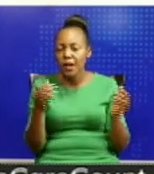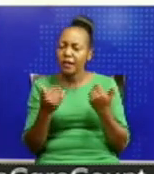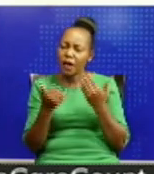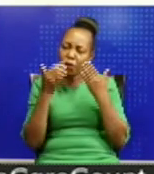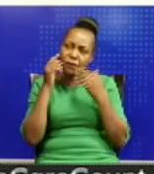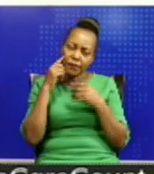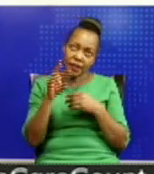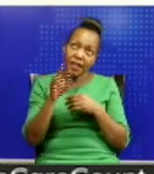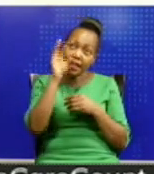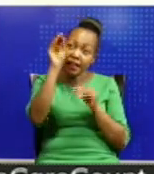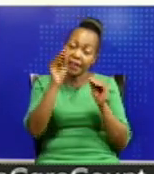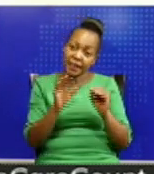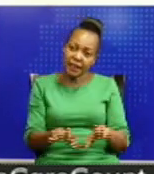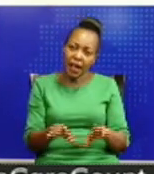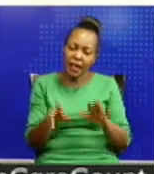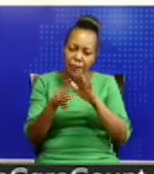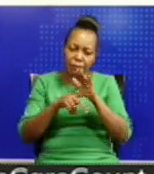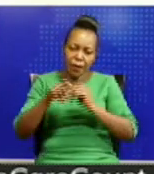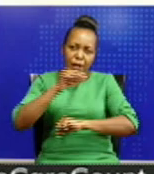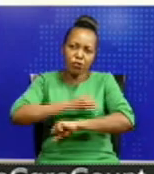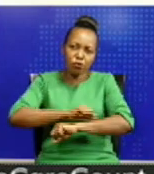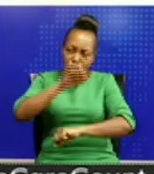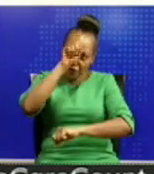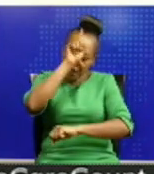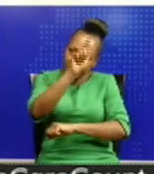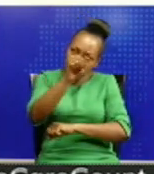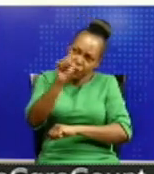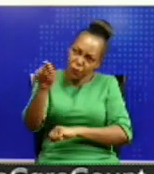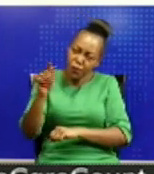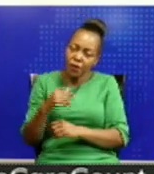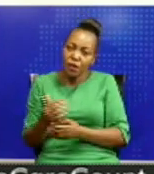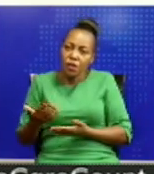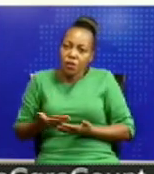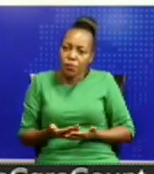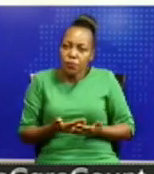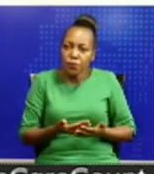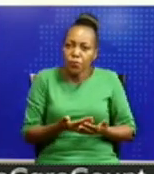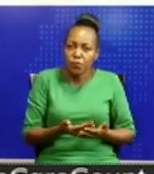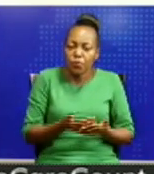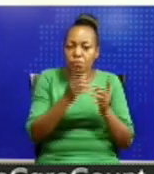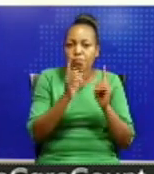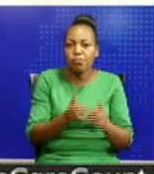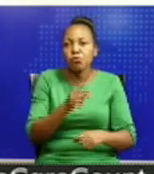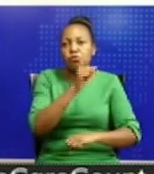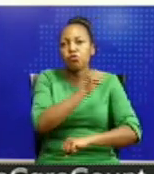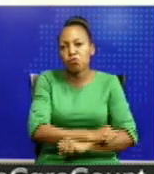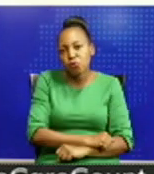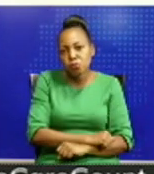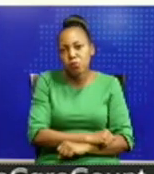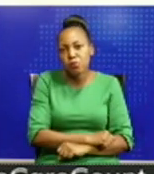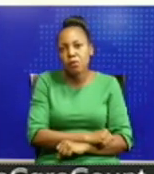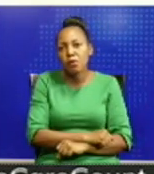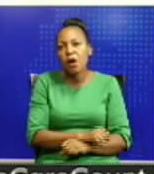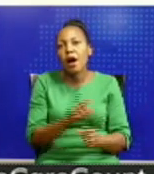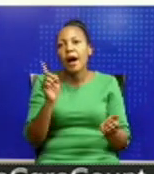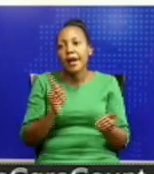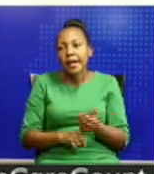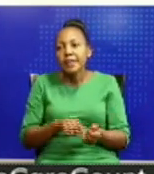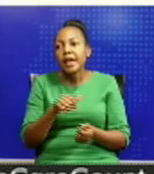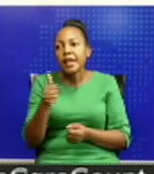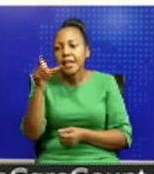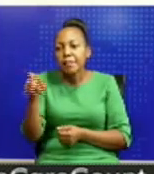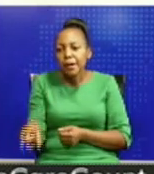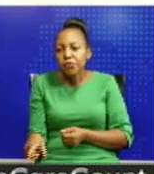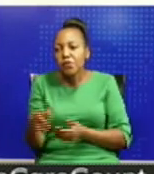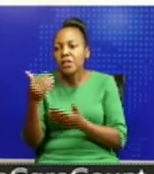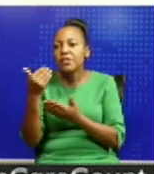teacher down there in that primary school who has to come with her baby, get actually another person's